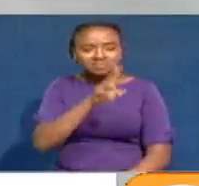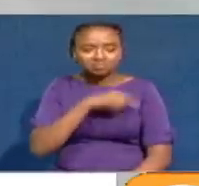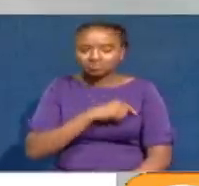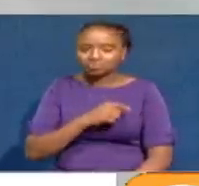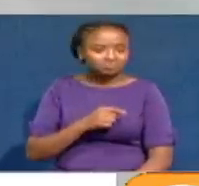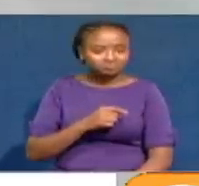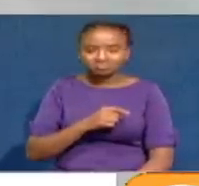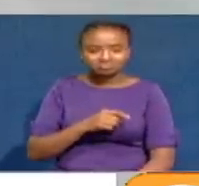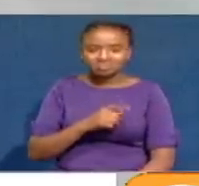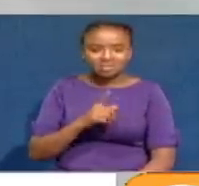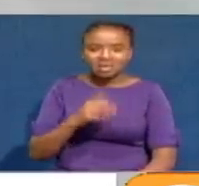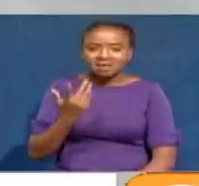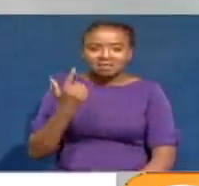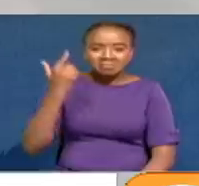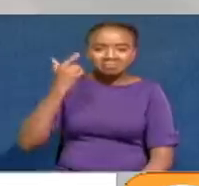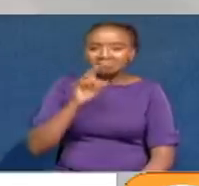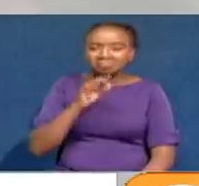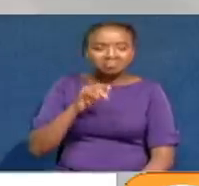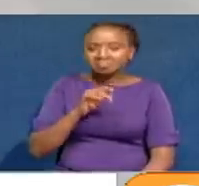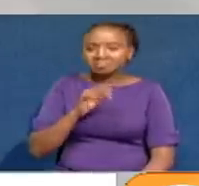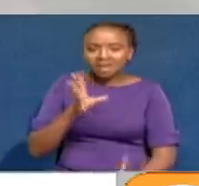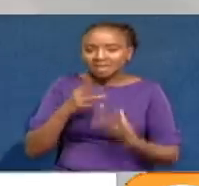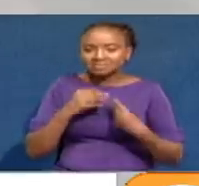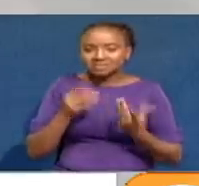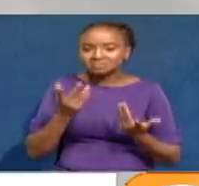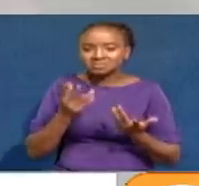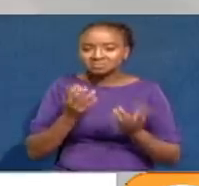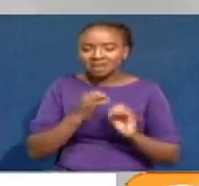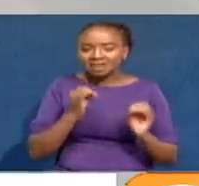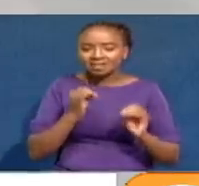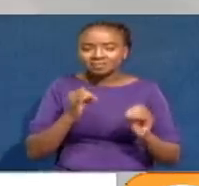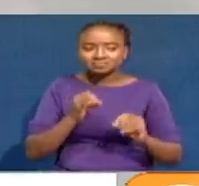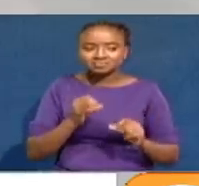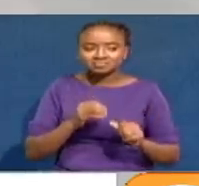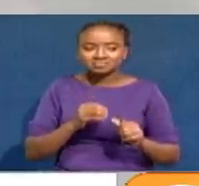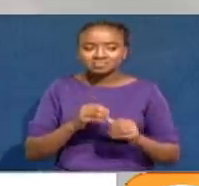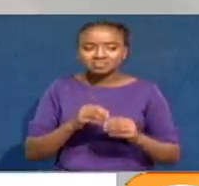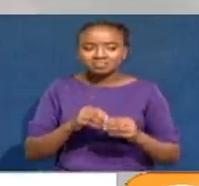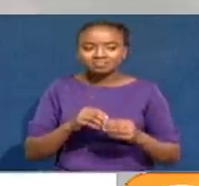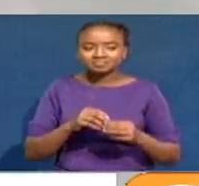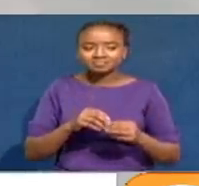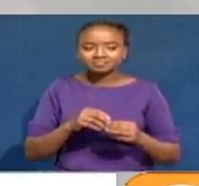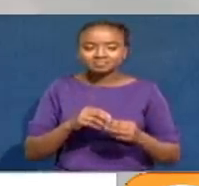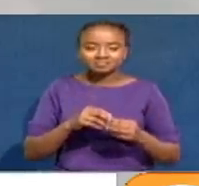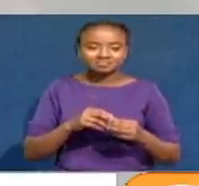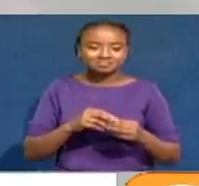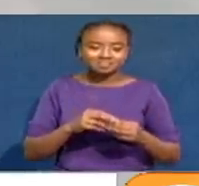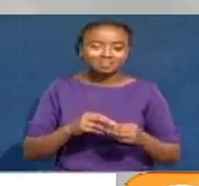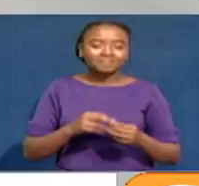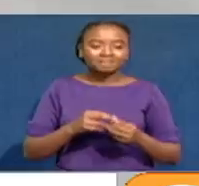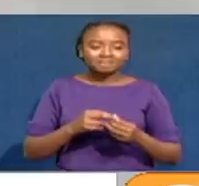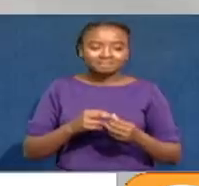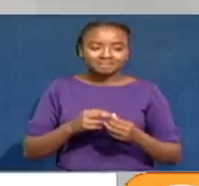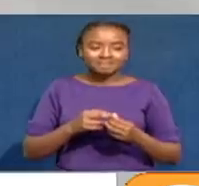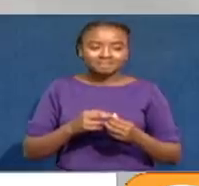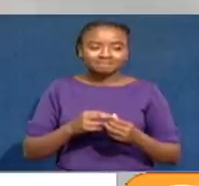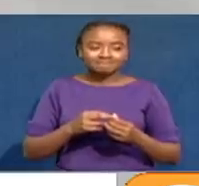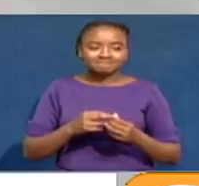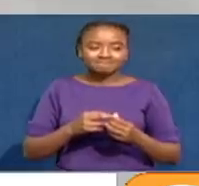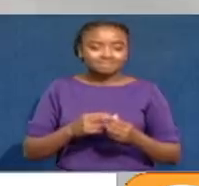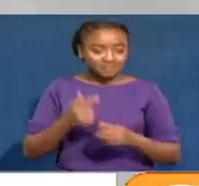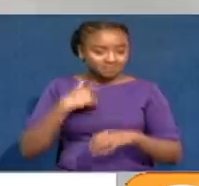moment there. I saw you shaking your head. No, but it is true. You know why I was You don't shaking. Want an unfortunate situation like that. Go on. You know why I was shaking. But I didn't get